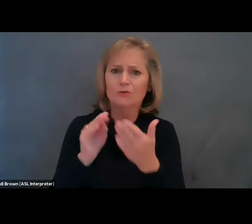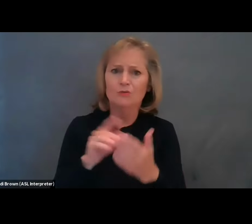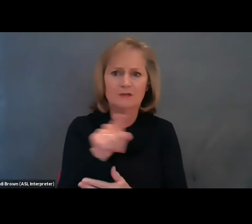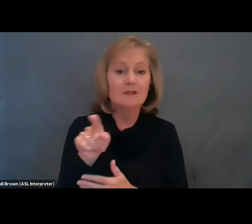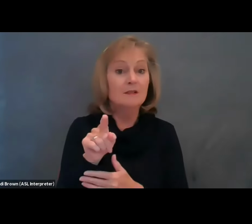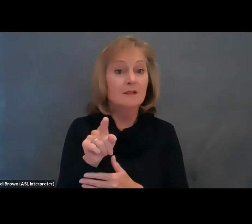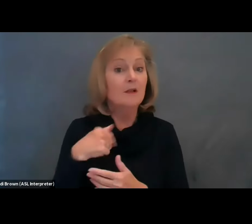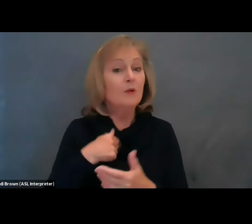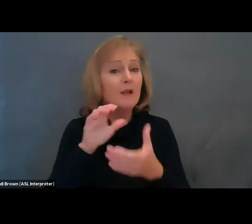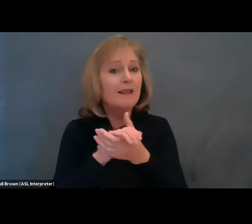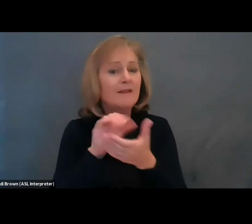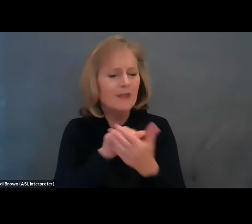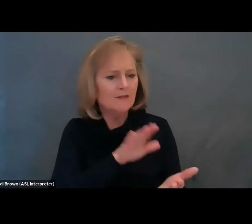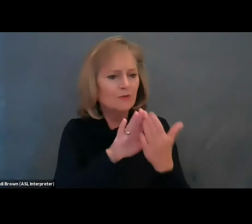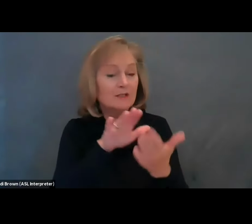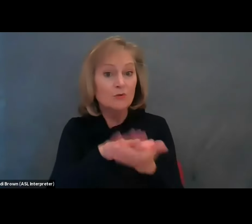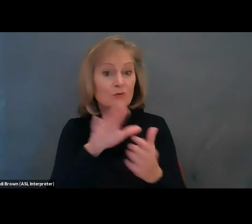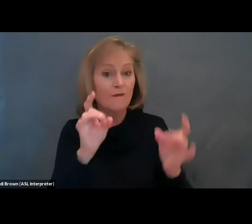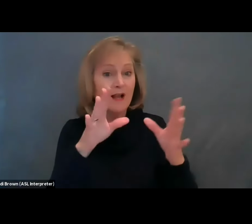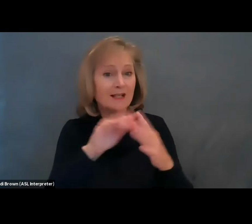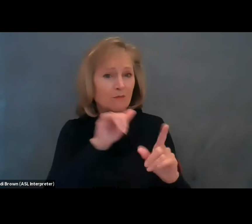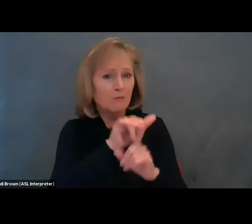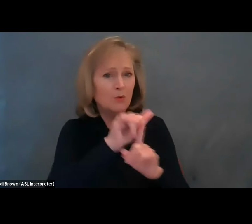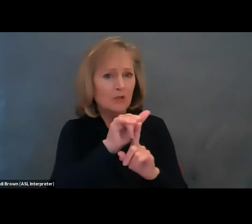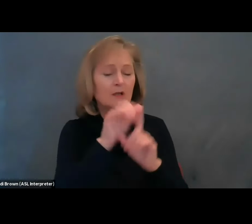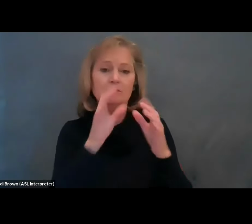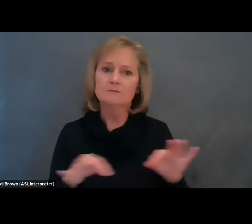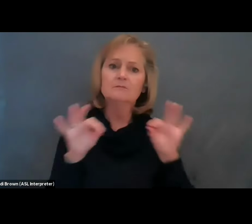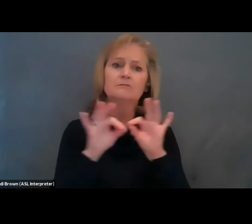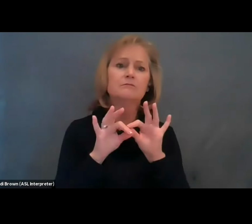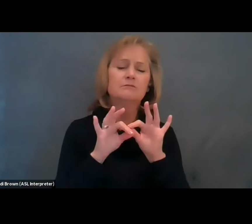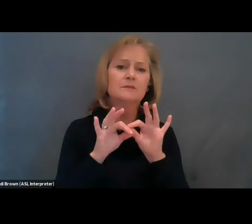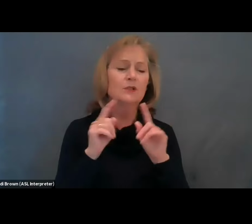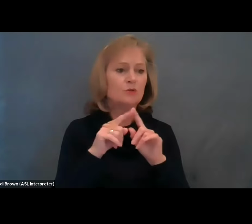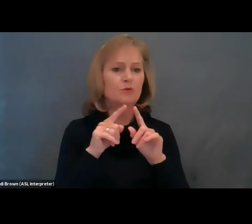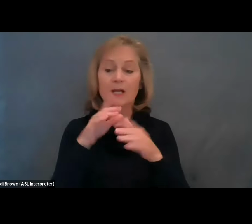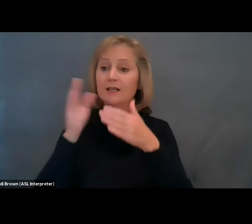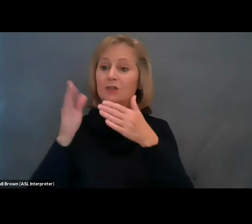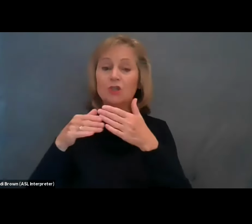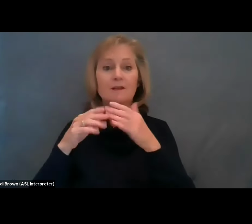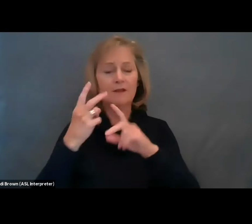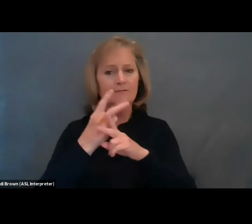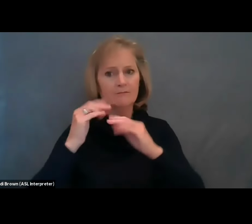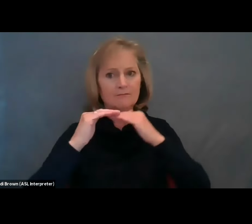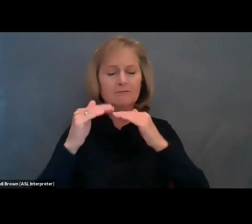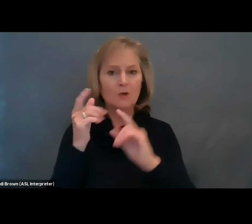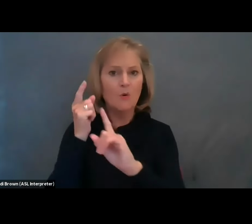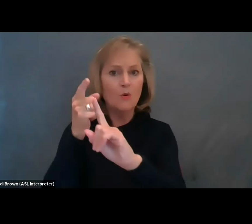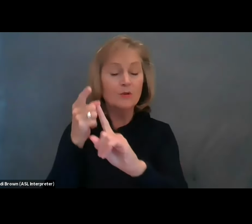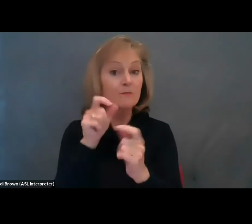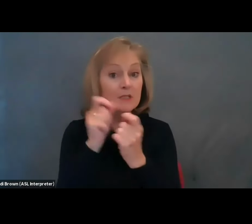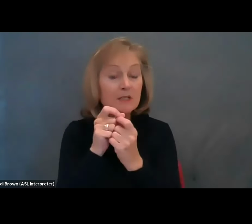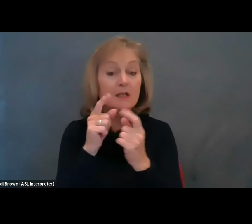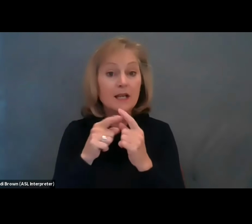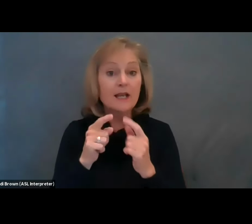we believe that addressing school violence and bullying is essential in order to achieve the Sustainable Development Goals, in particular